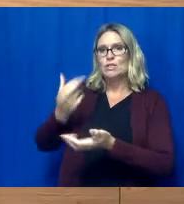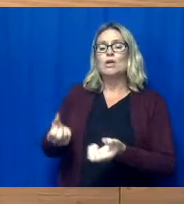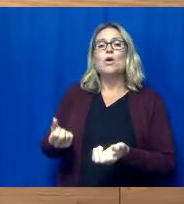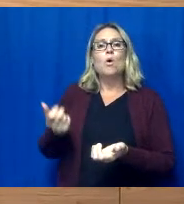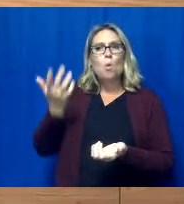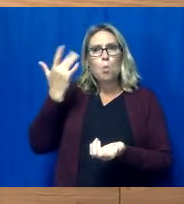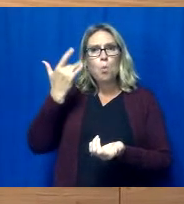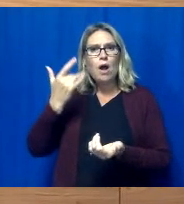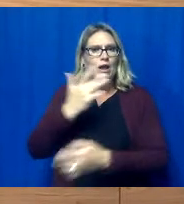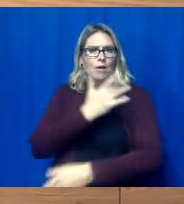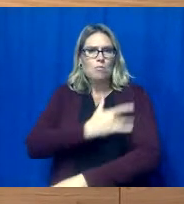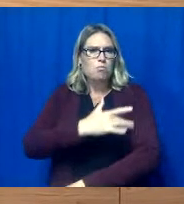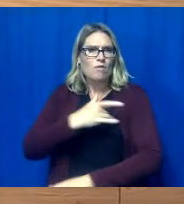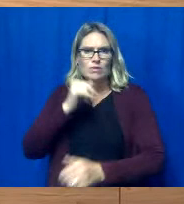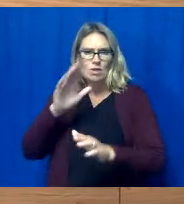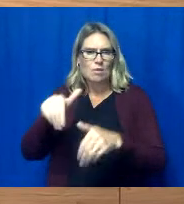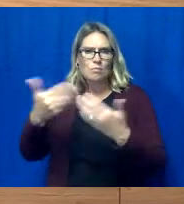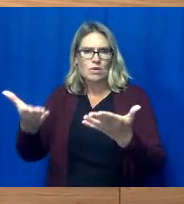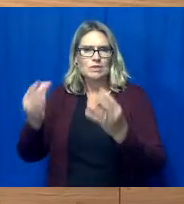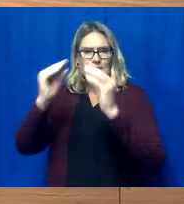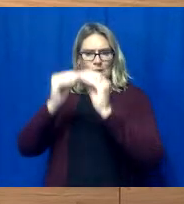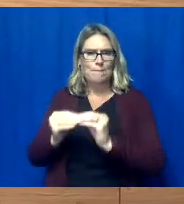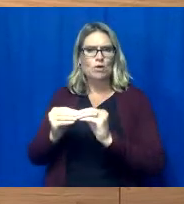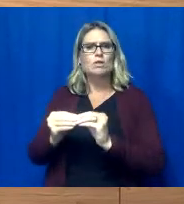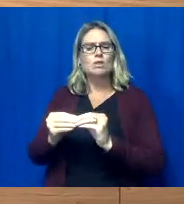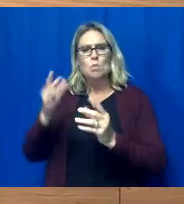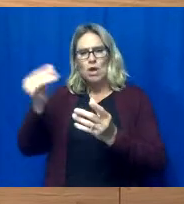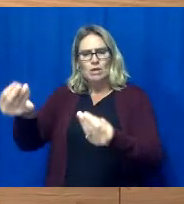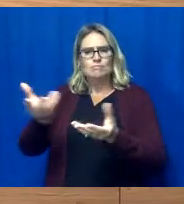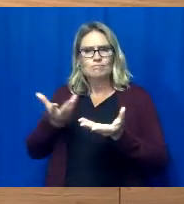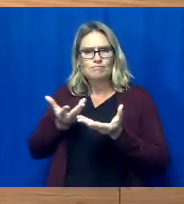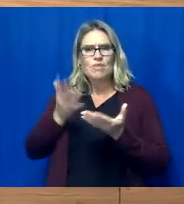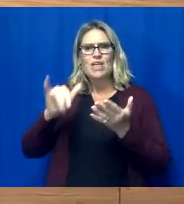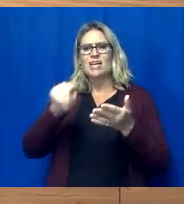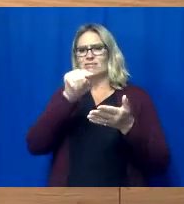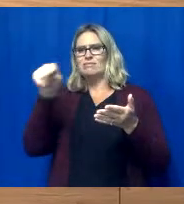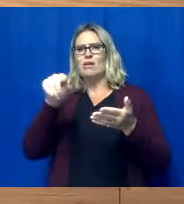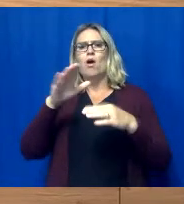the province provide these figures routinely on the dashboard?